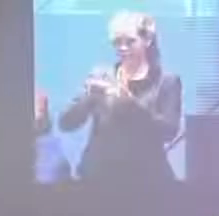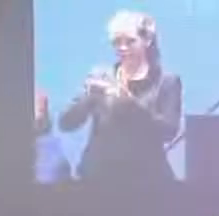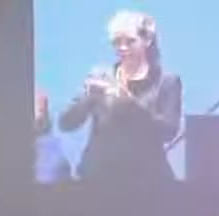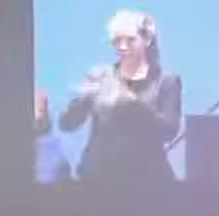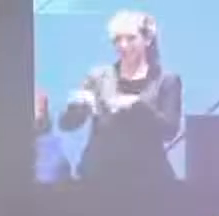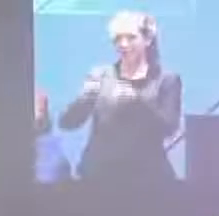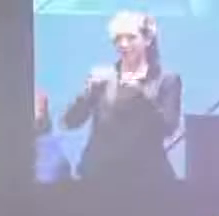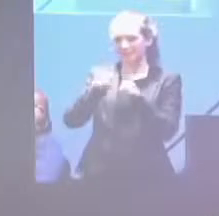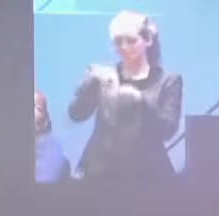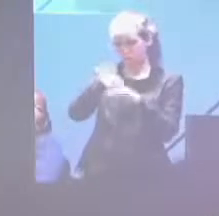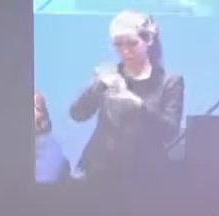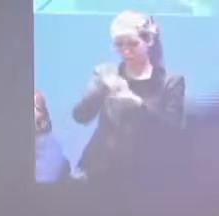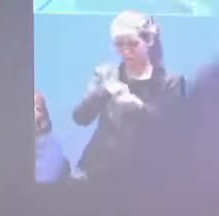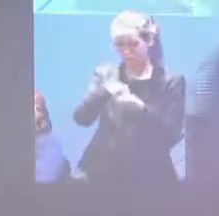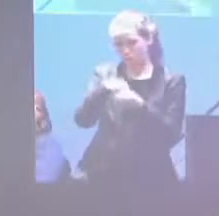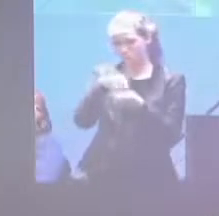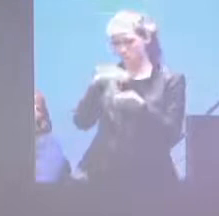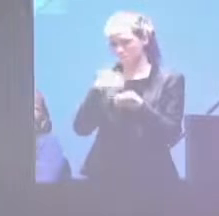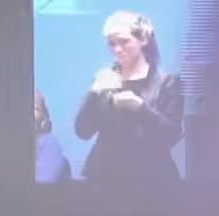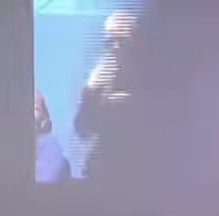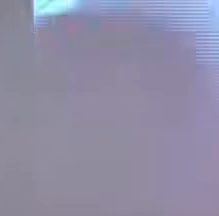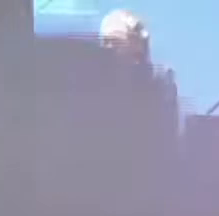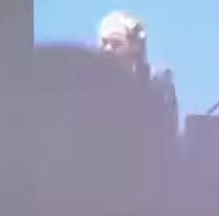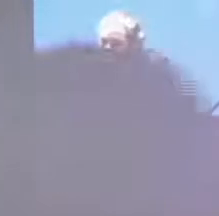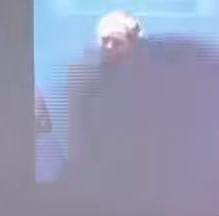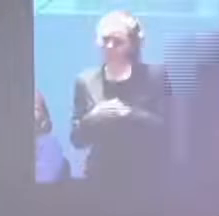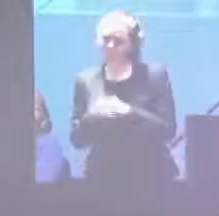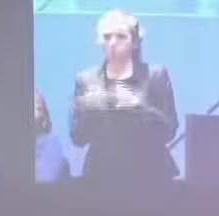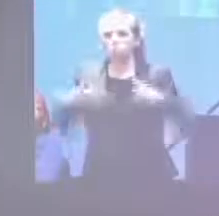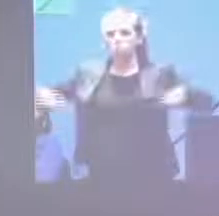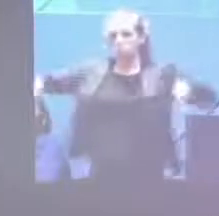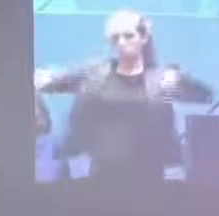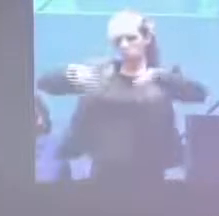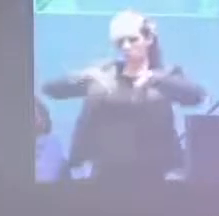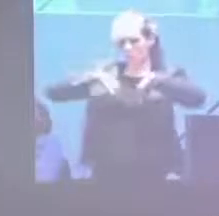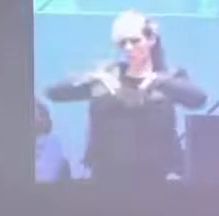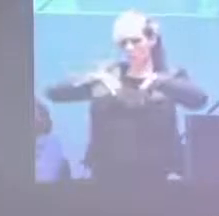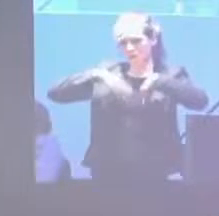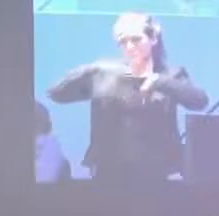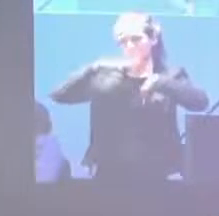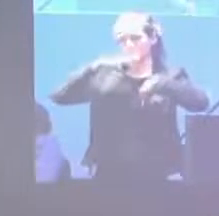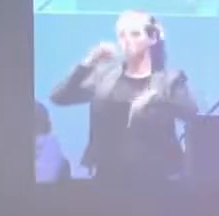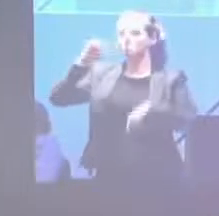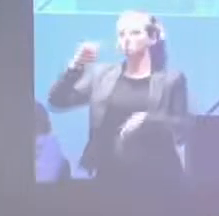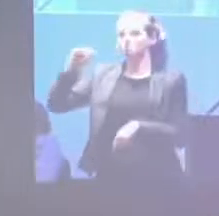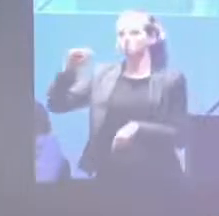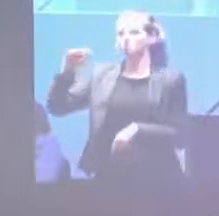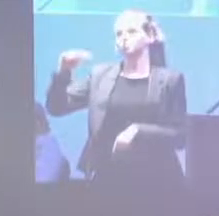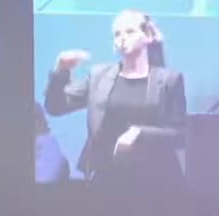At the moment, we're busy. When I say we, I mean as a agency, we're busy